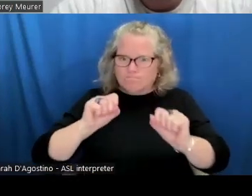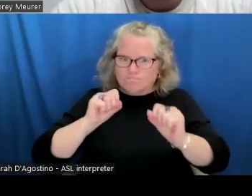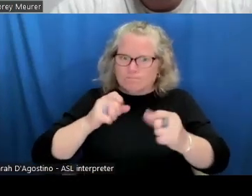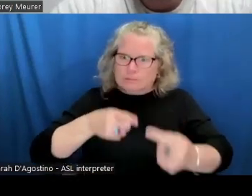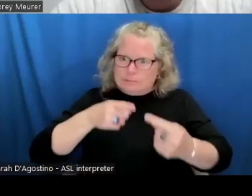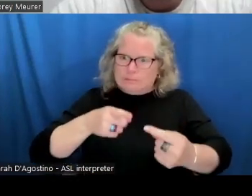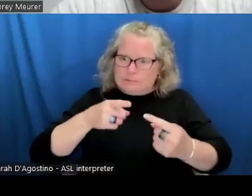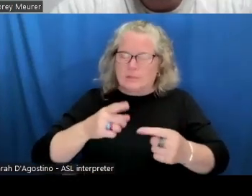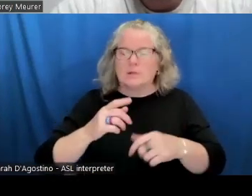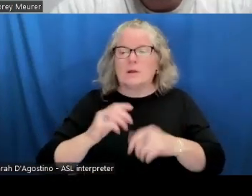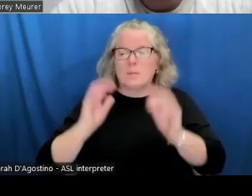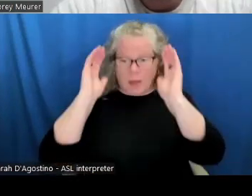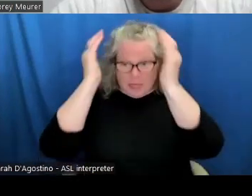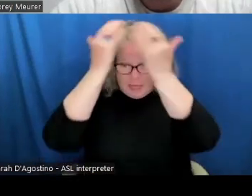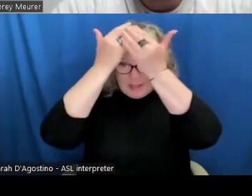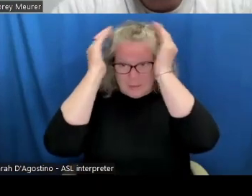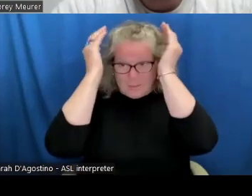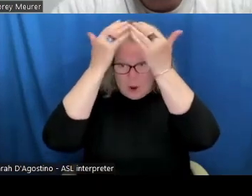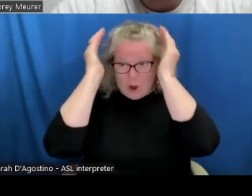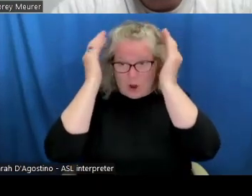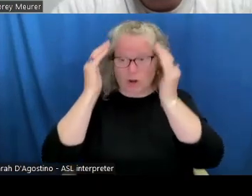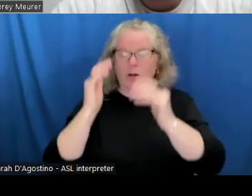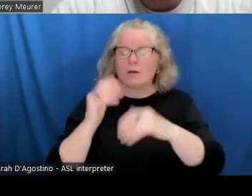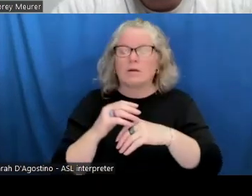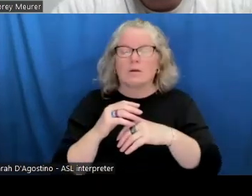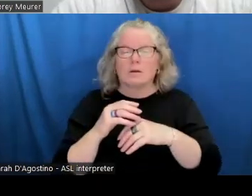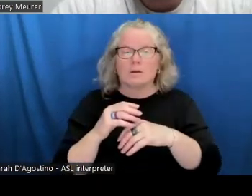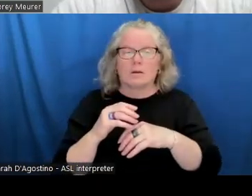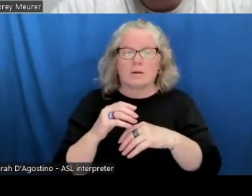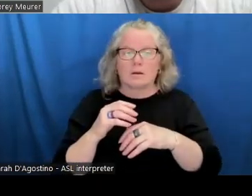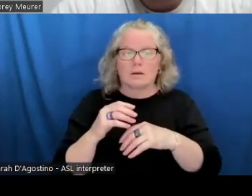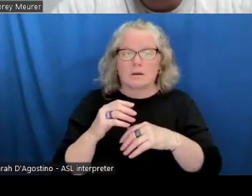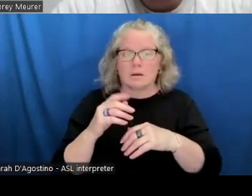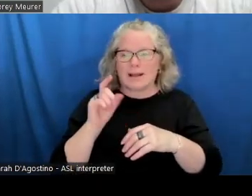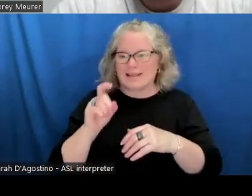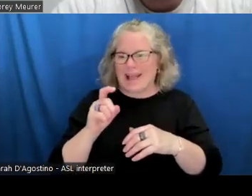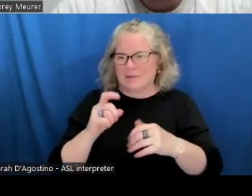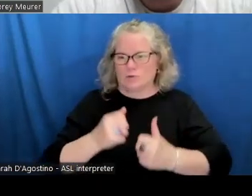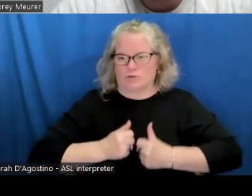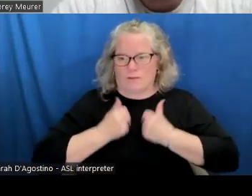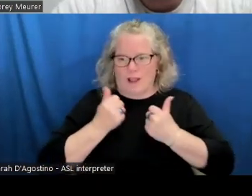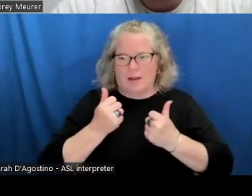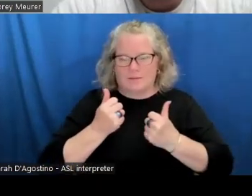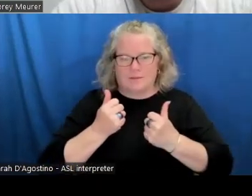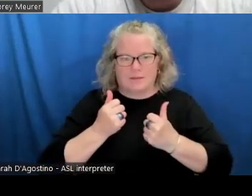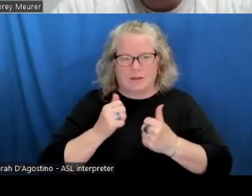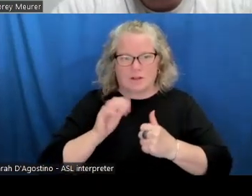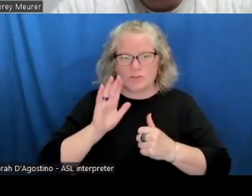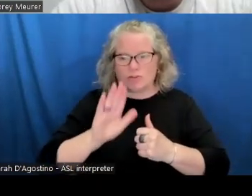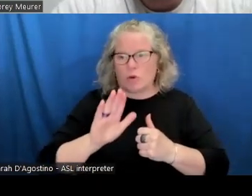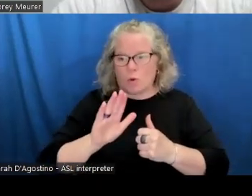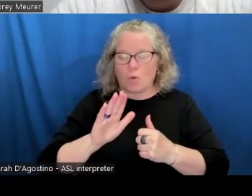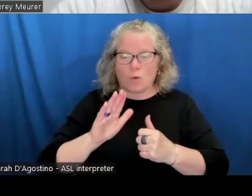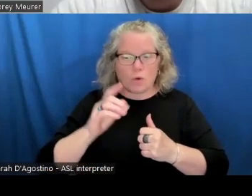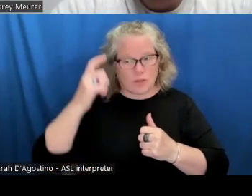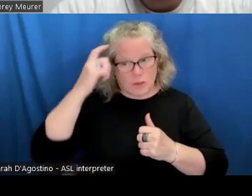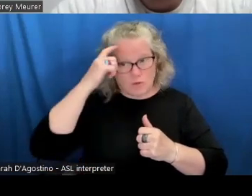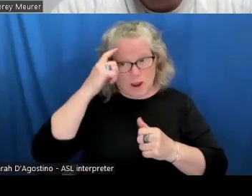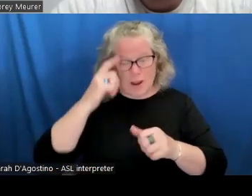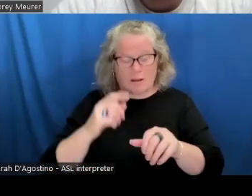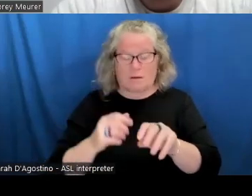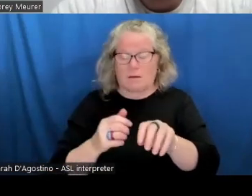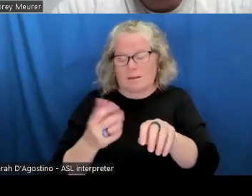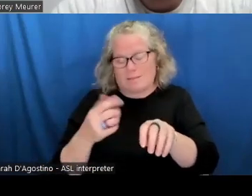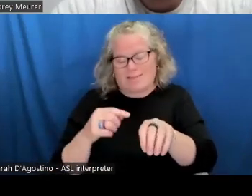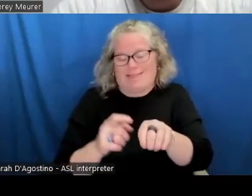thriver. So what happens is that the brain gets what I call emotionally hijacked. This downstairs brain comes up on top of this